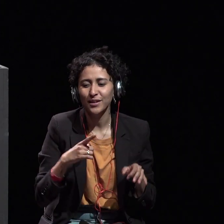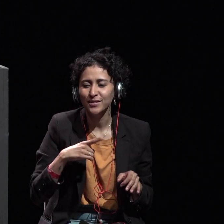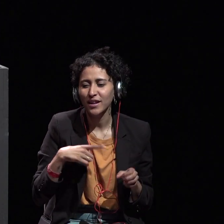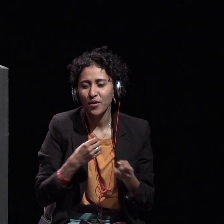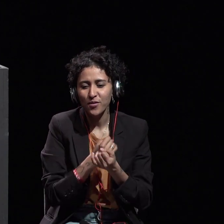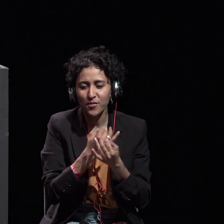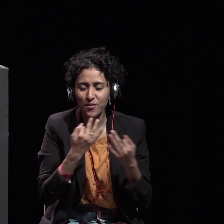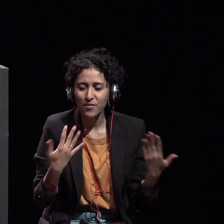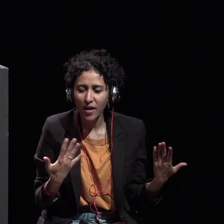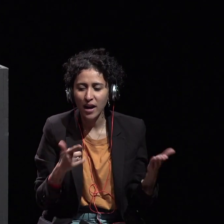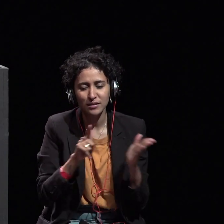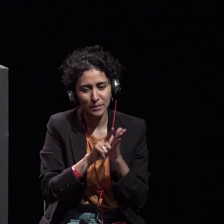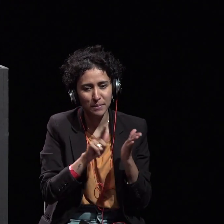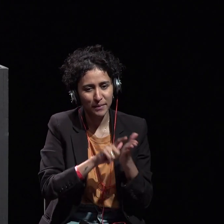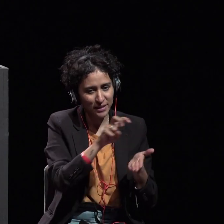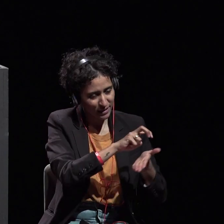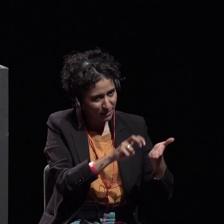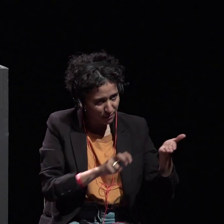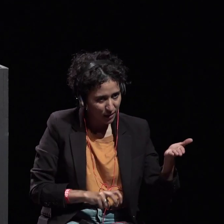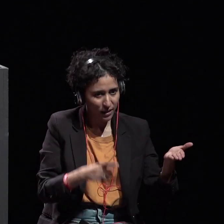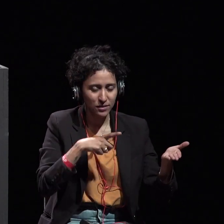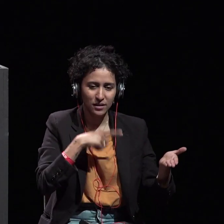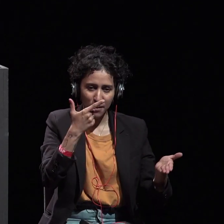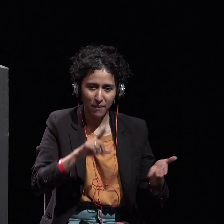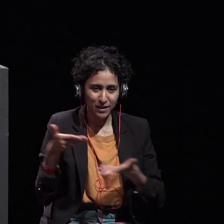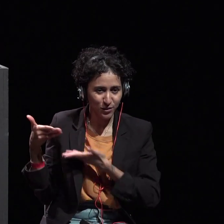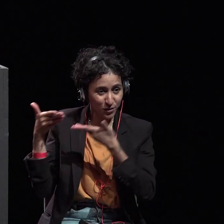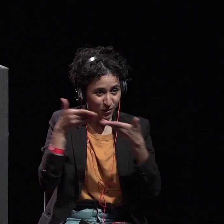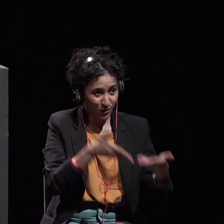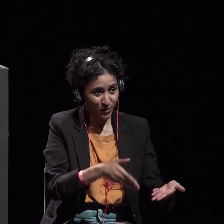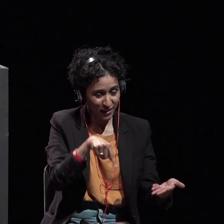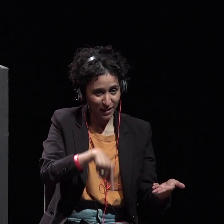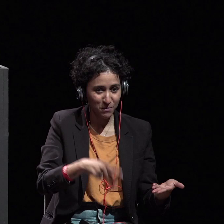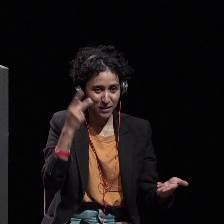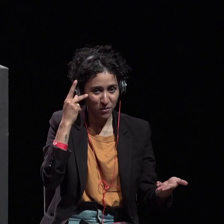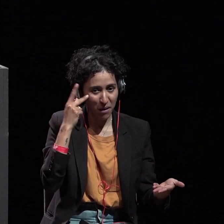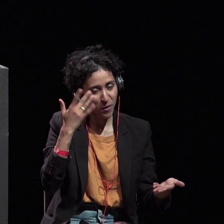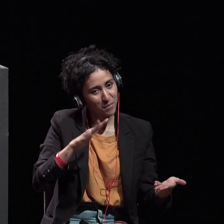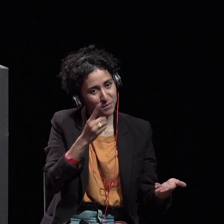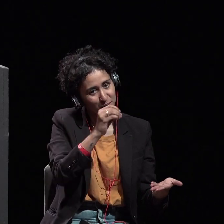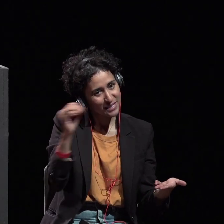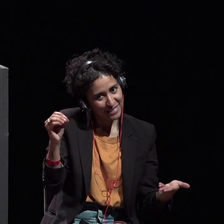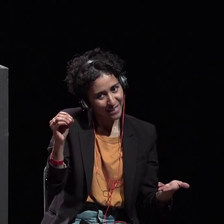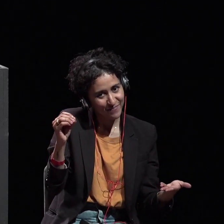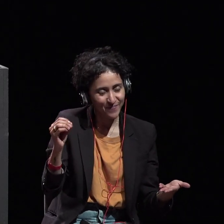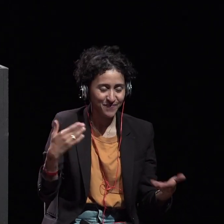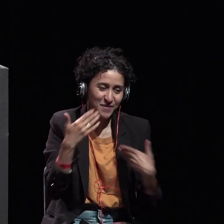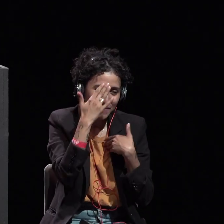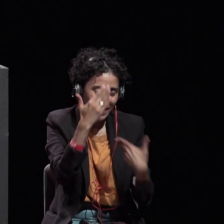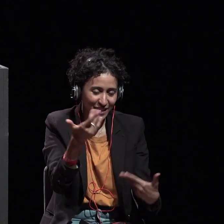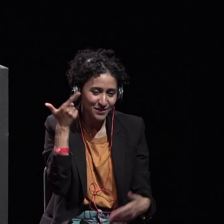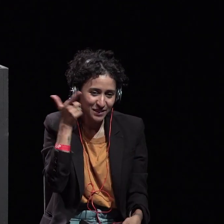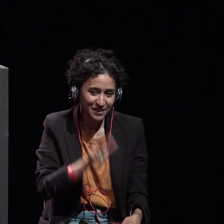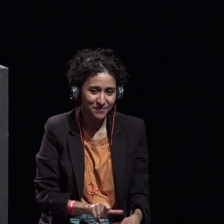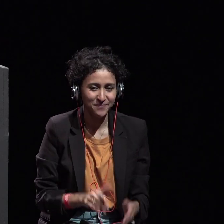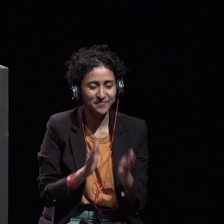I brought 100, that's all I could fit in my bag, to Sao Paulo with me to distribute. Thank you.